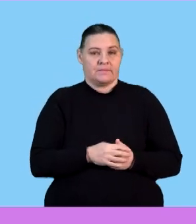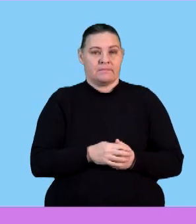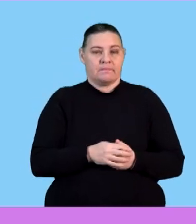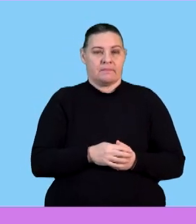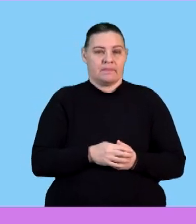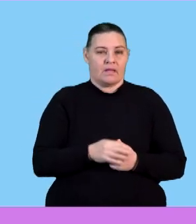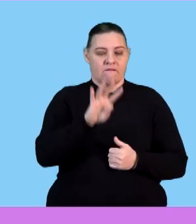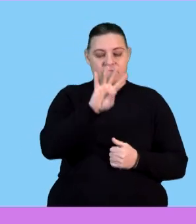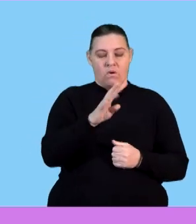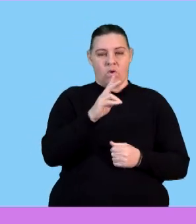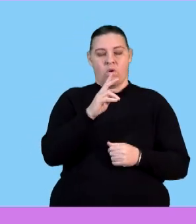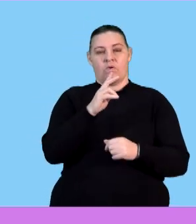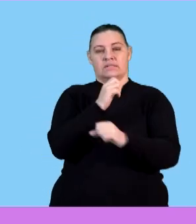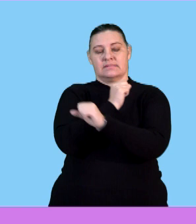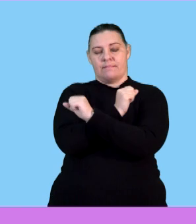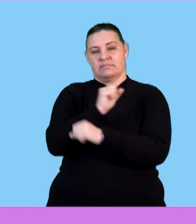4 times length.